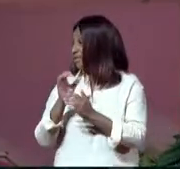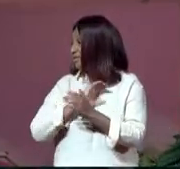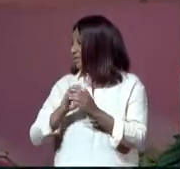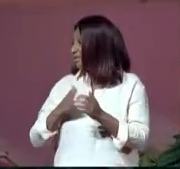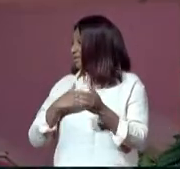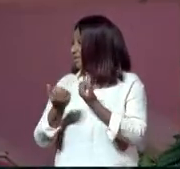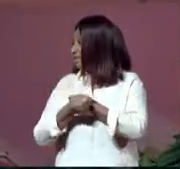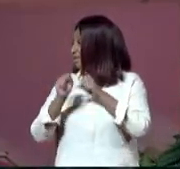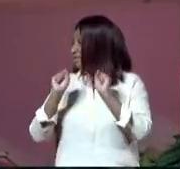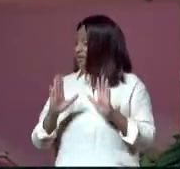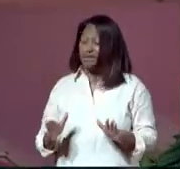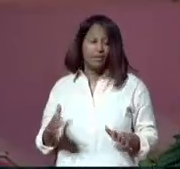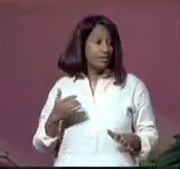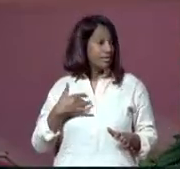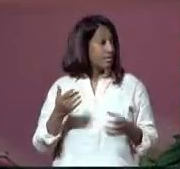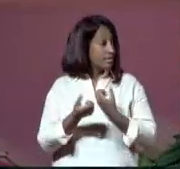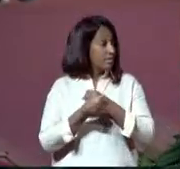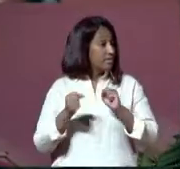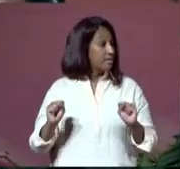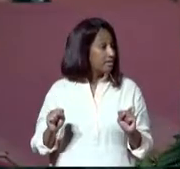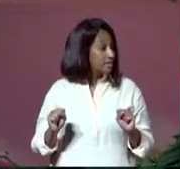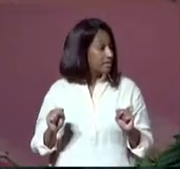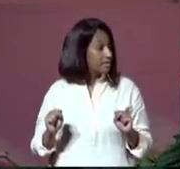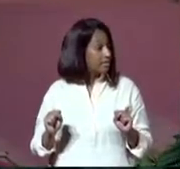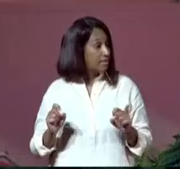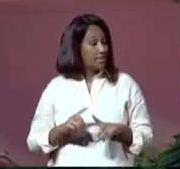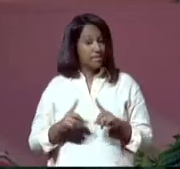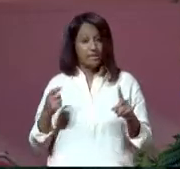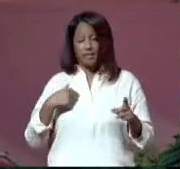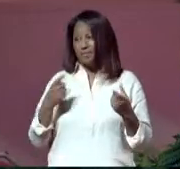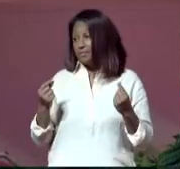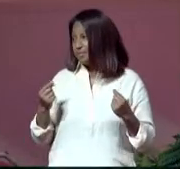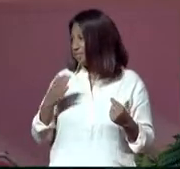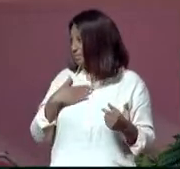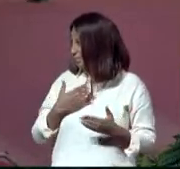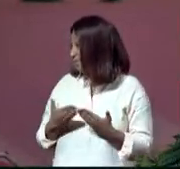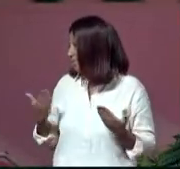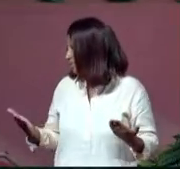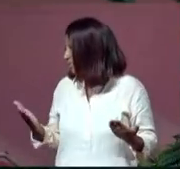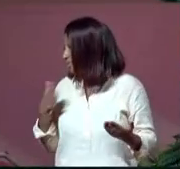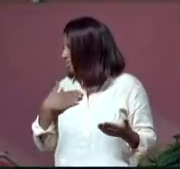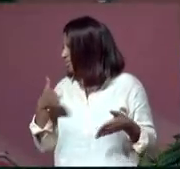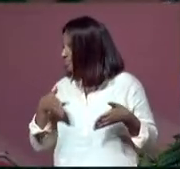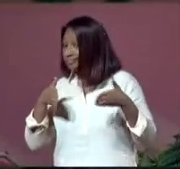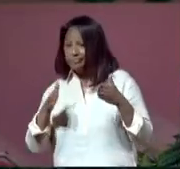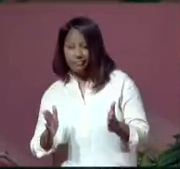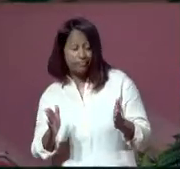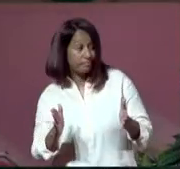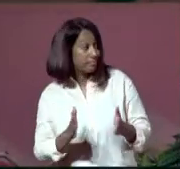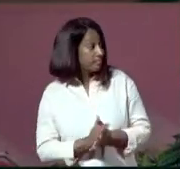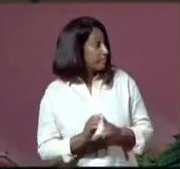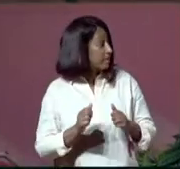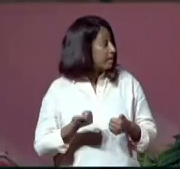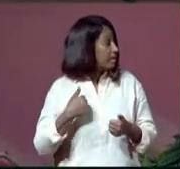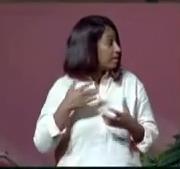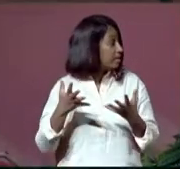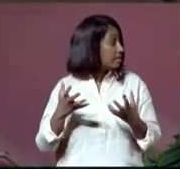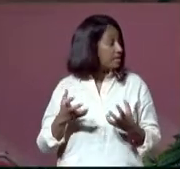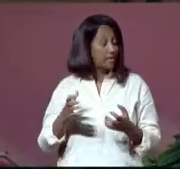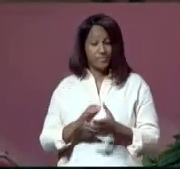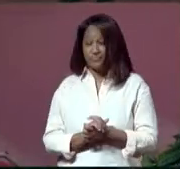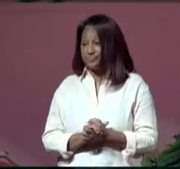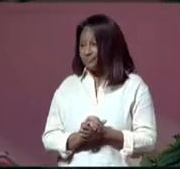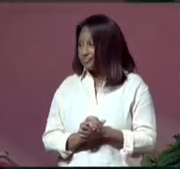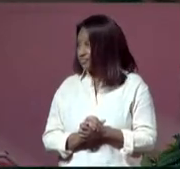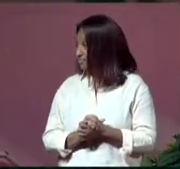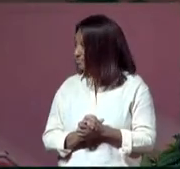I'm saved, but I got out there doing my thing, doing like I want to do, living like I want to live. Pandemic, man, I